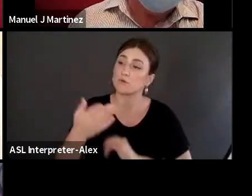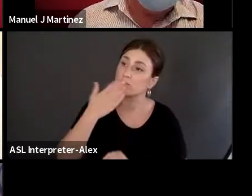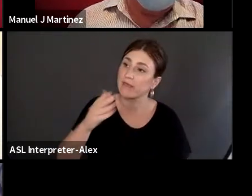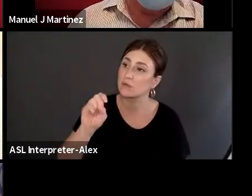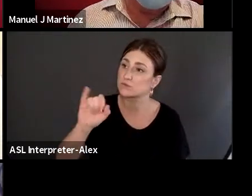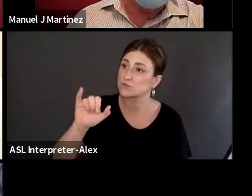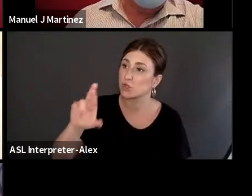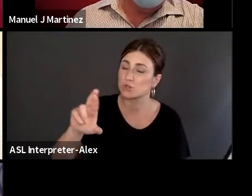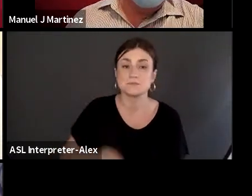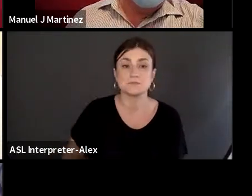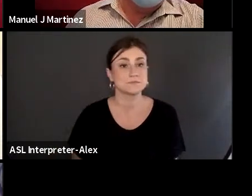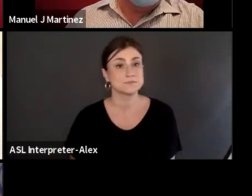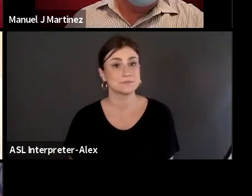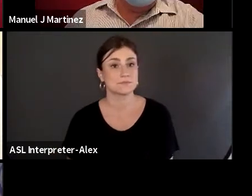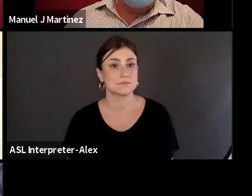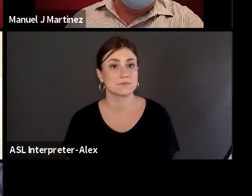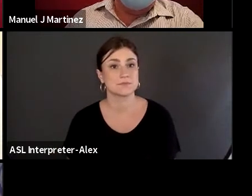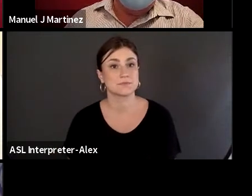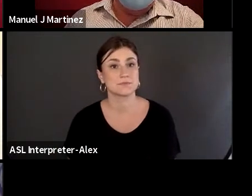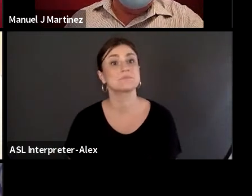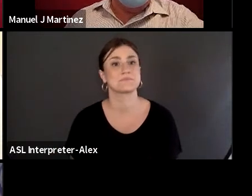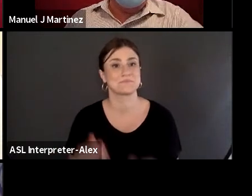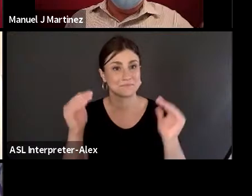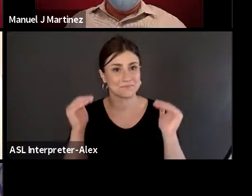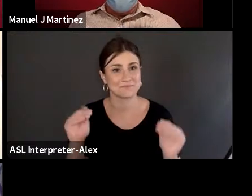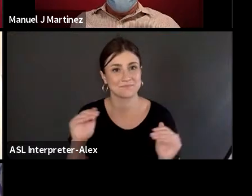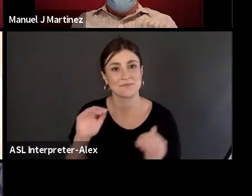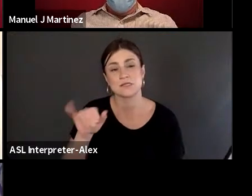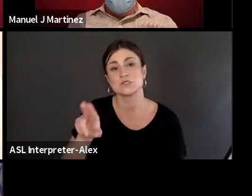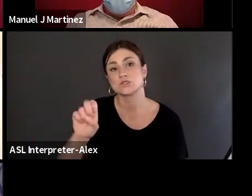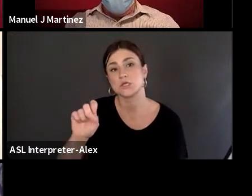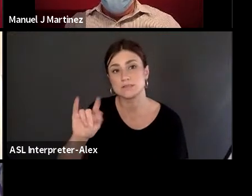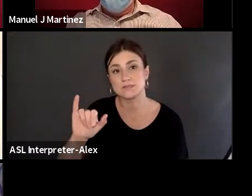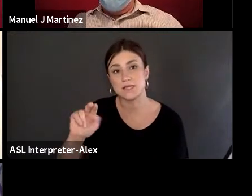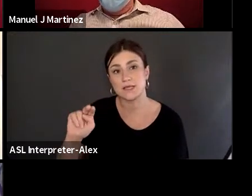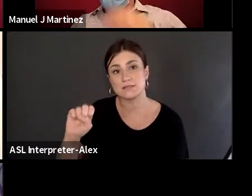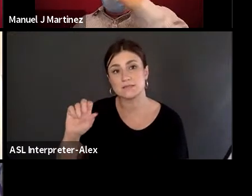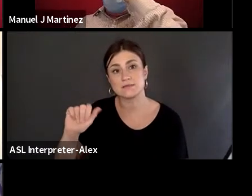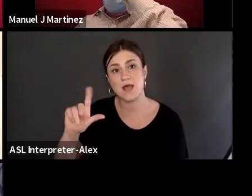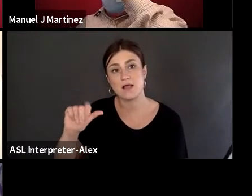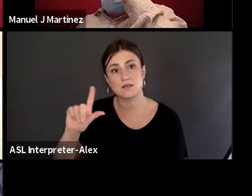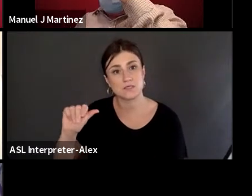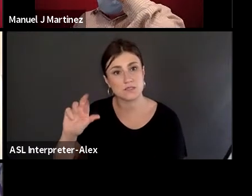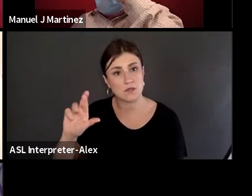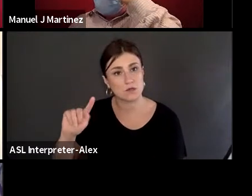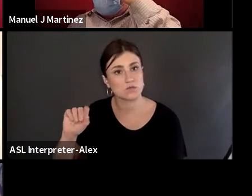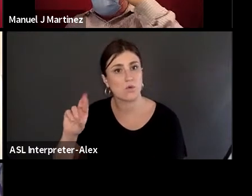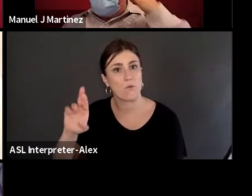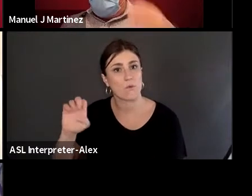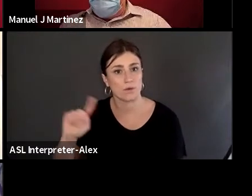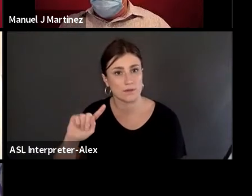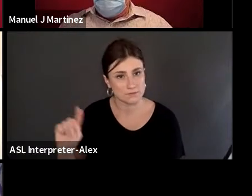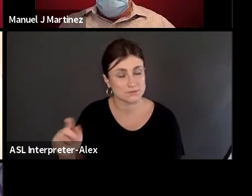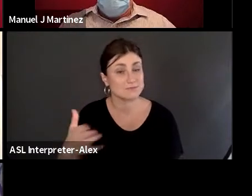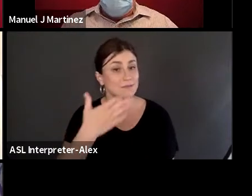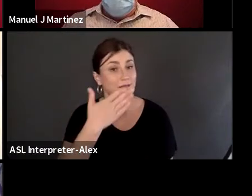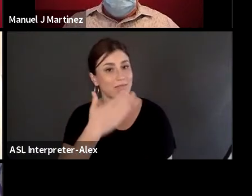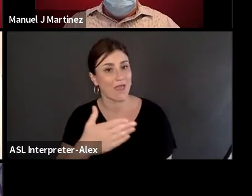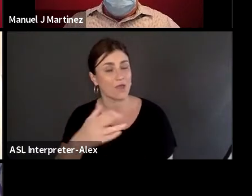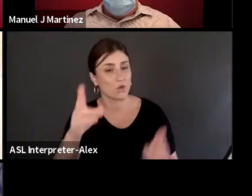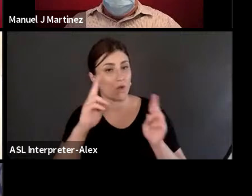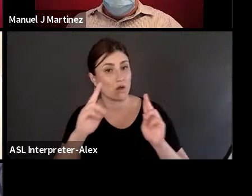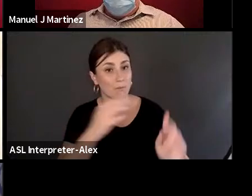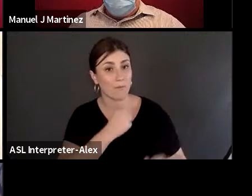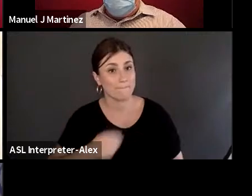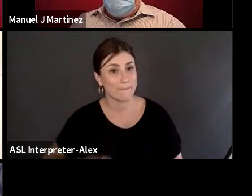appreciate it. Now we'll go to Councillor Justin Salazar Torres. Thank you, Honorable Mayor. I just want to thank Mr. Martinez